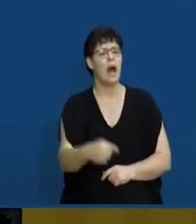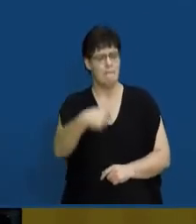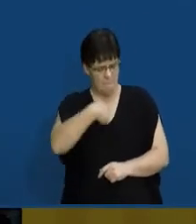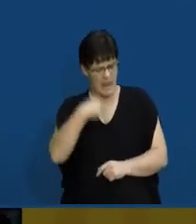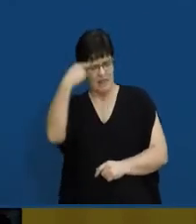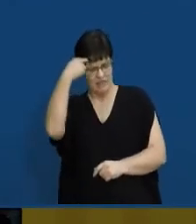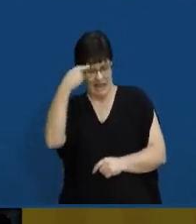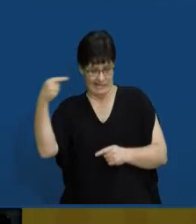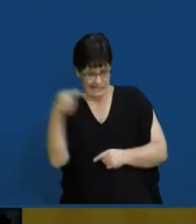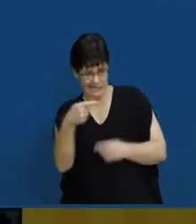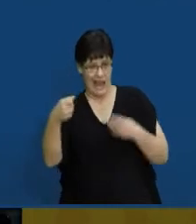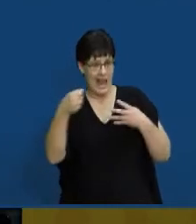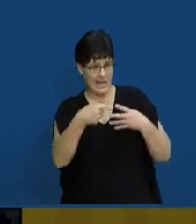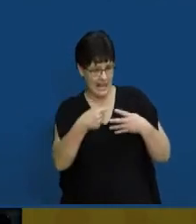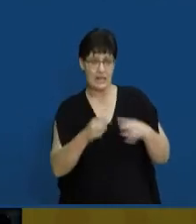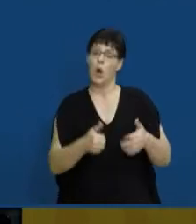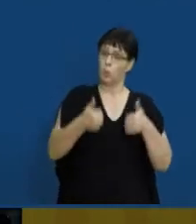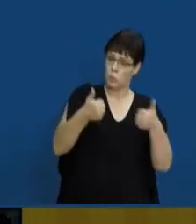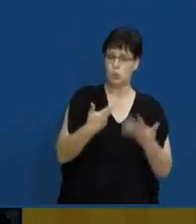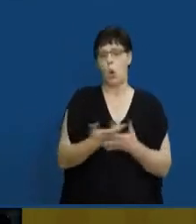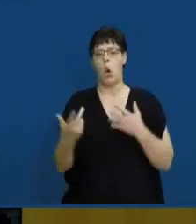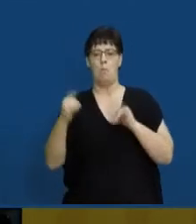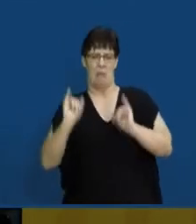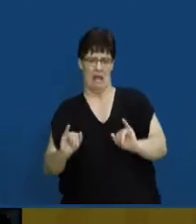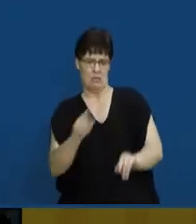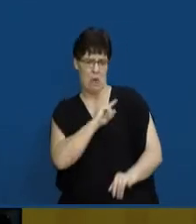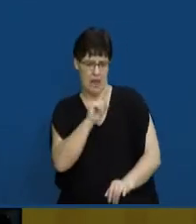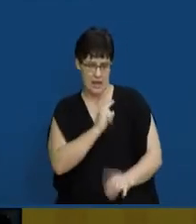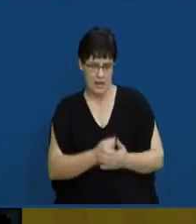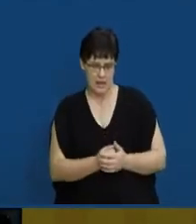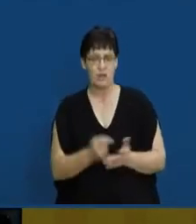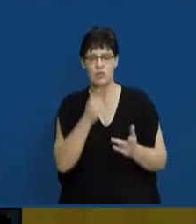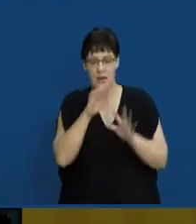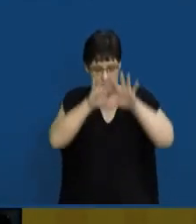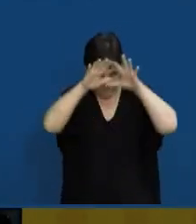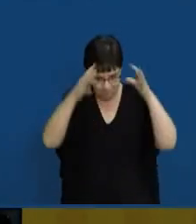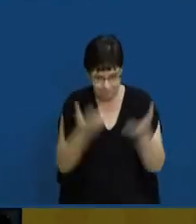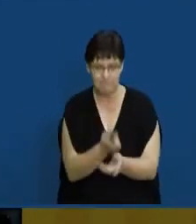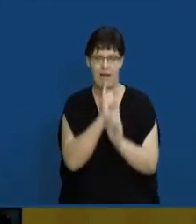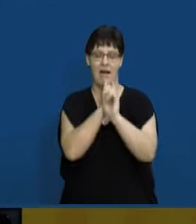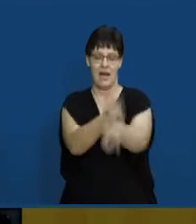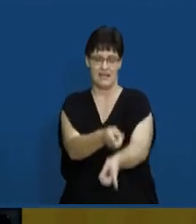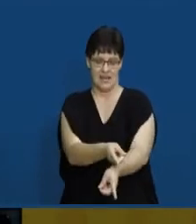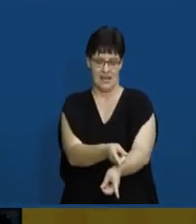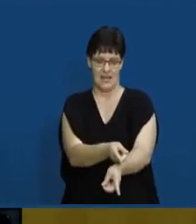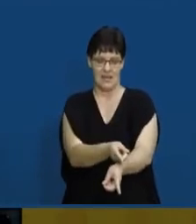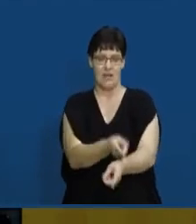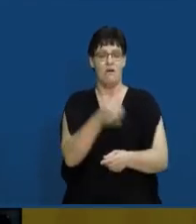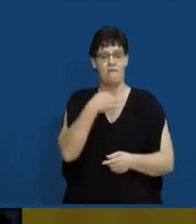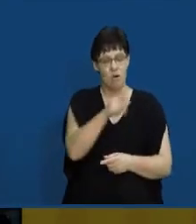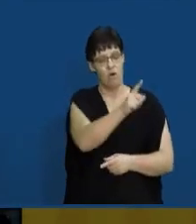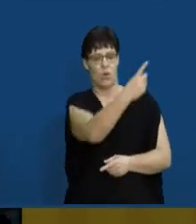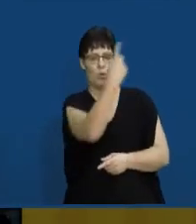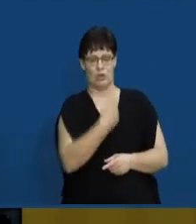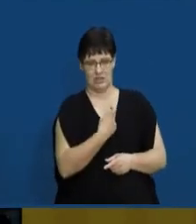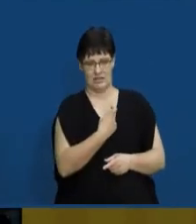the indicator is good or bad. So in this way, you give a comprehensive answer with respect to the question